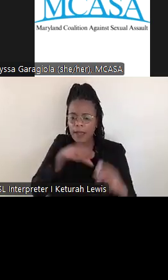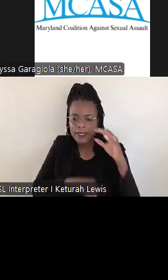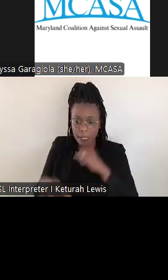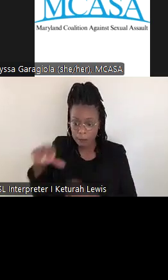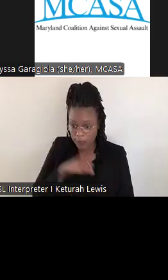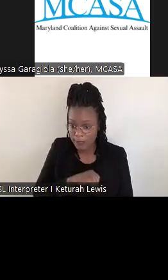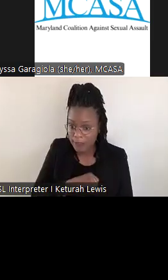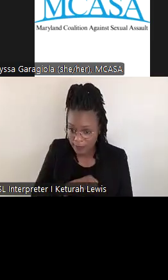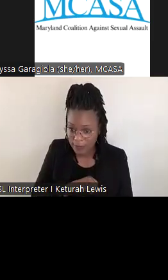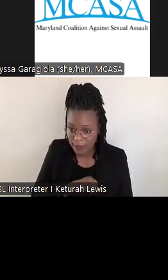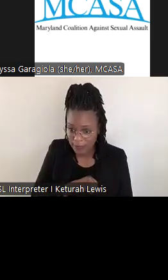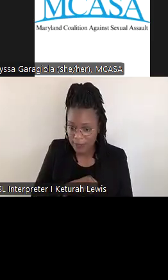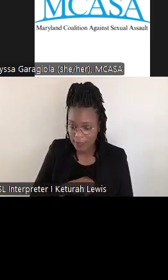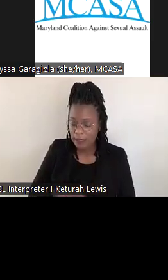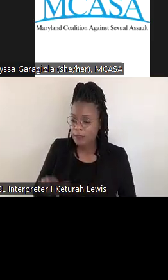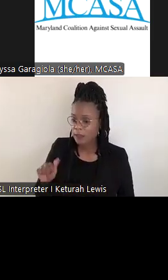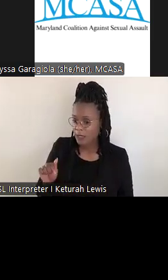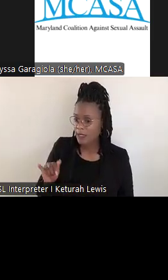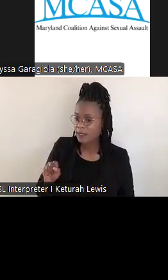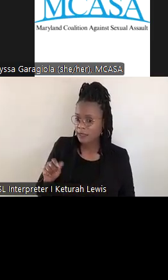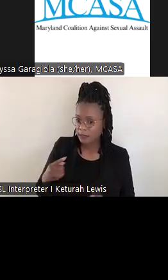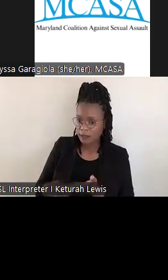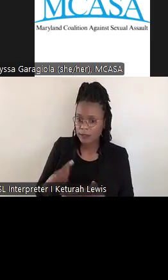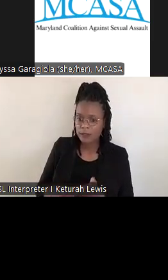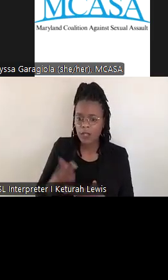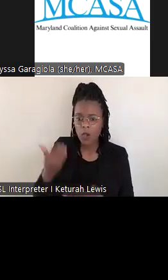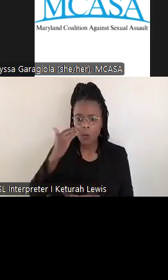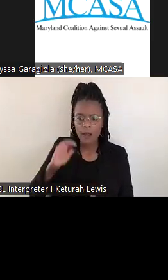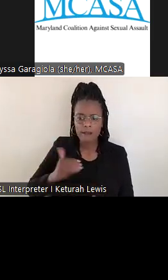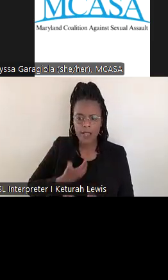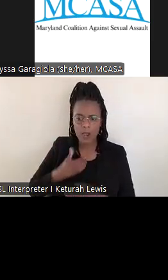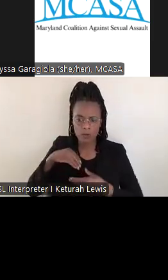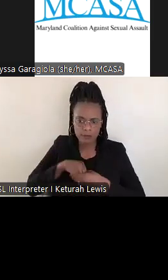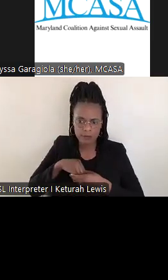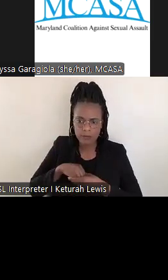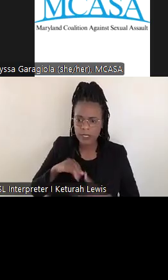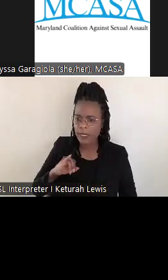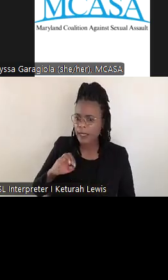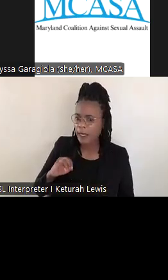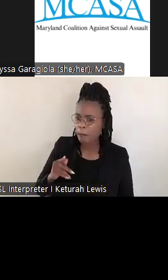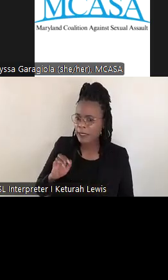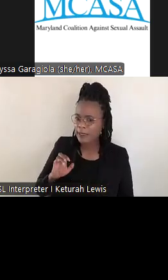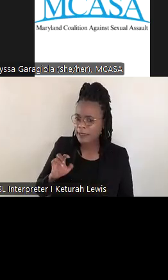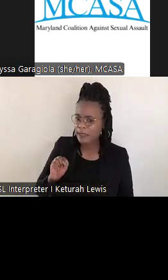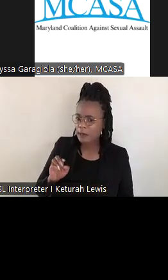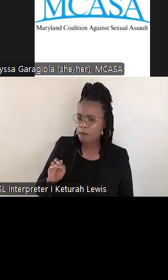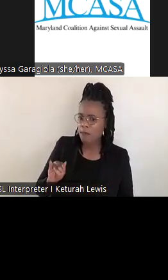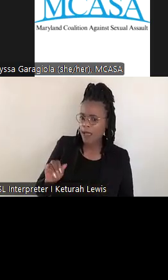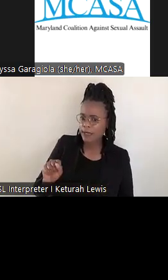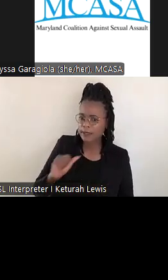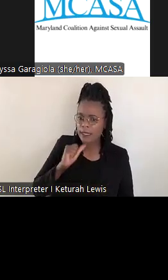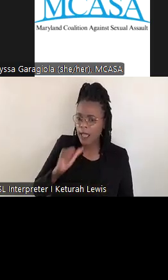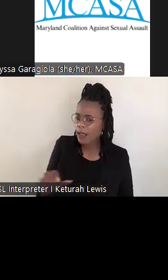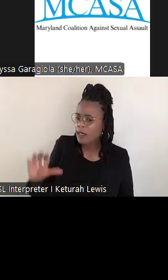just talked about, and being aware of our own implicit bias, and not assuming and not